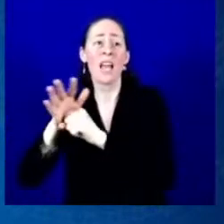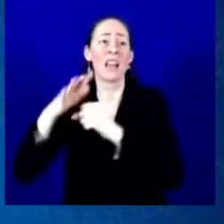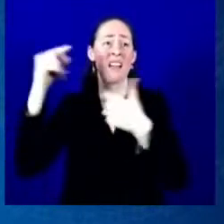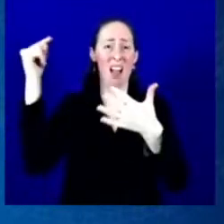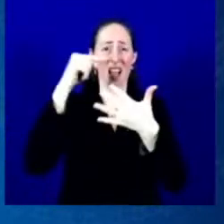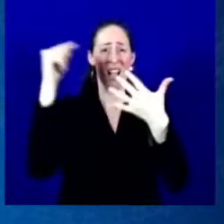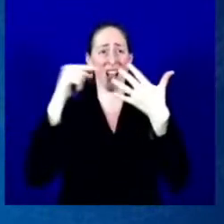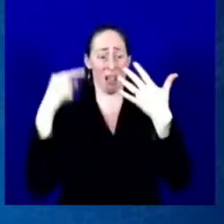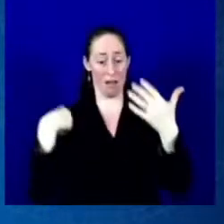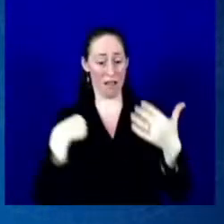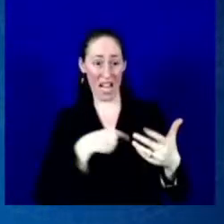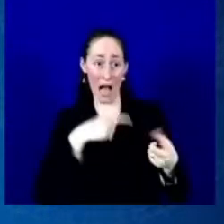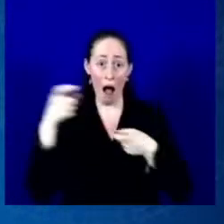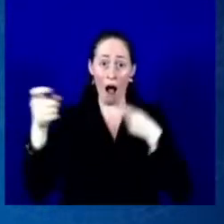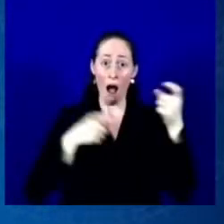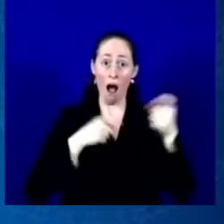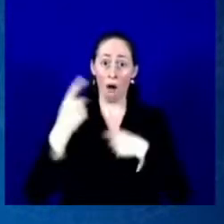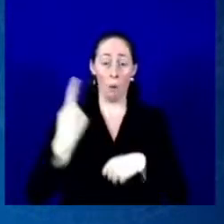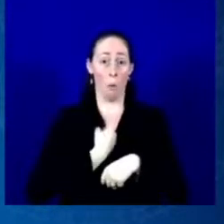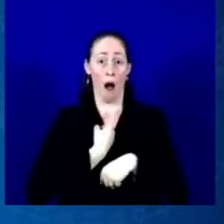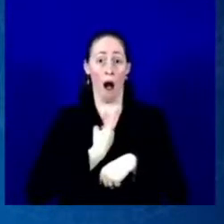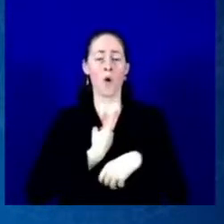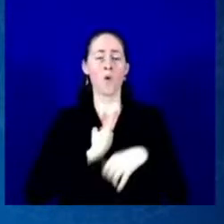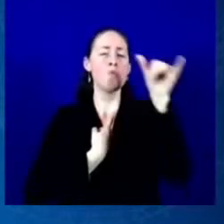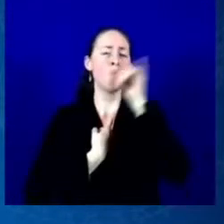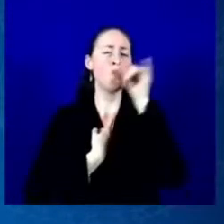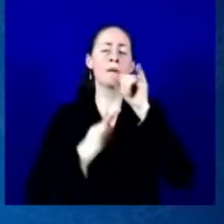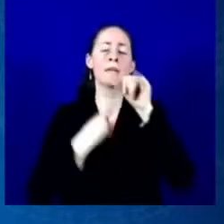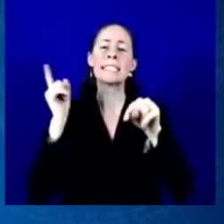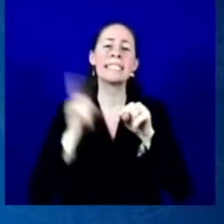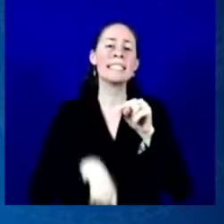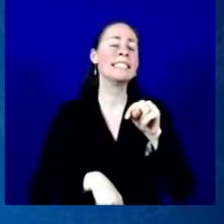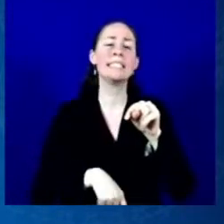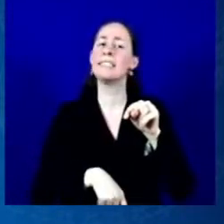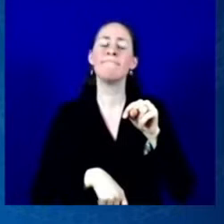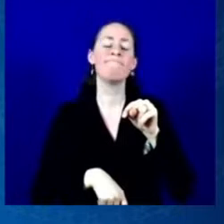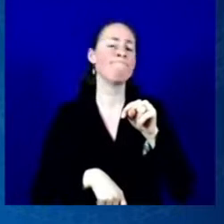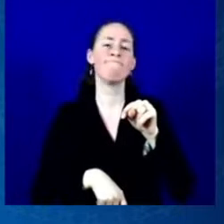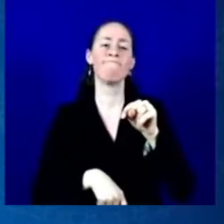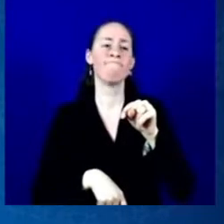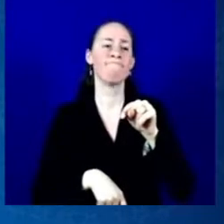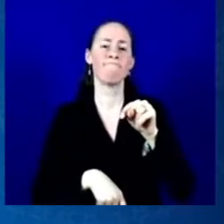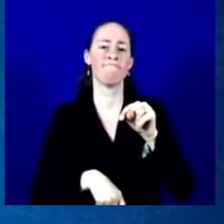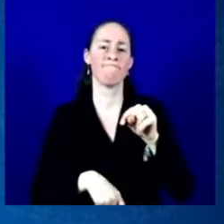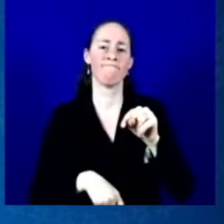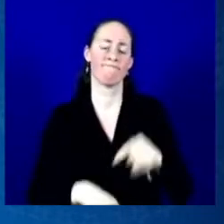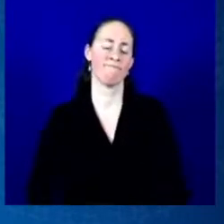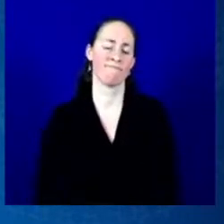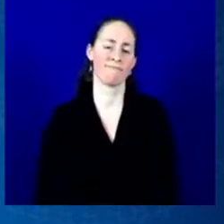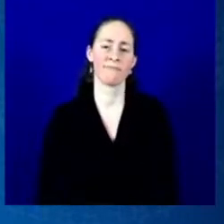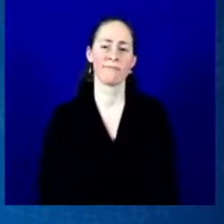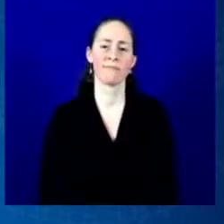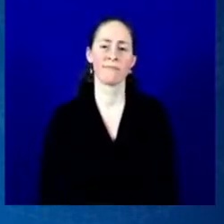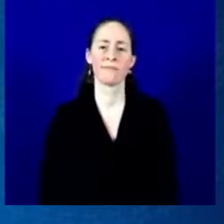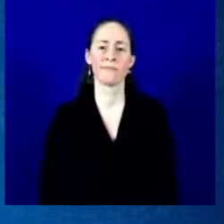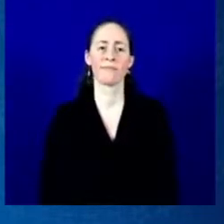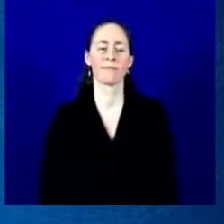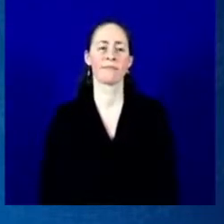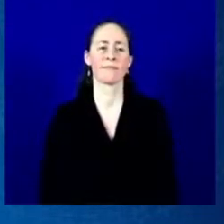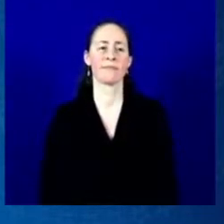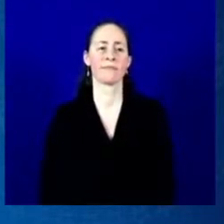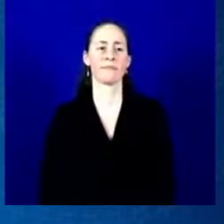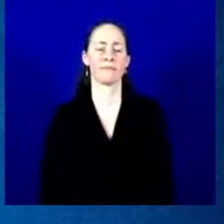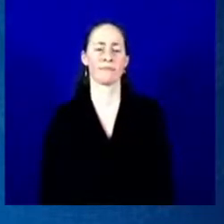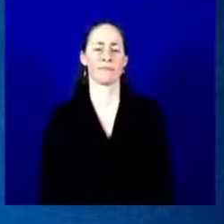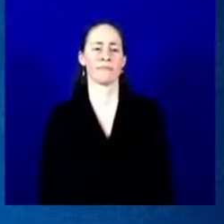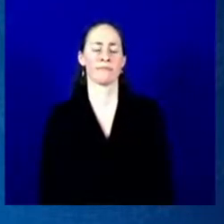no wall high enough to keep any virus out. And our own vaccine supply, as it grows